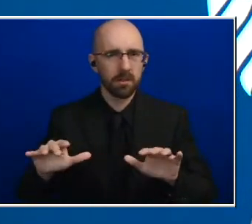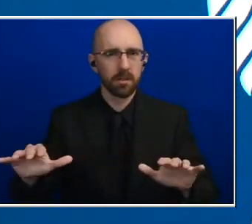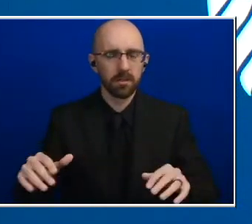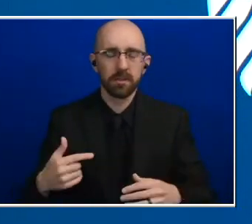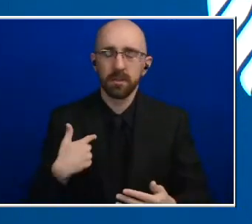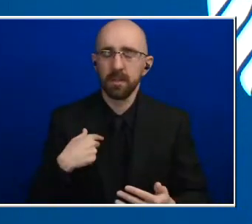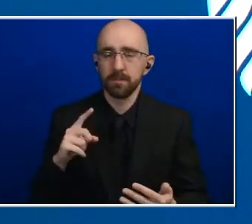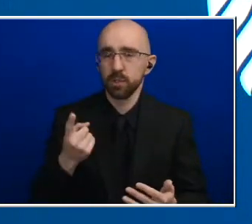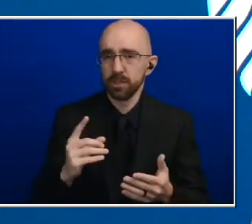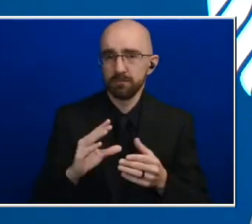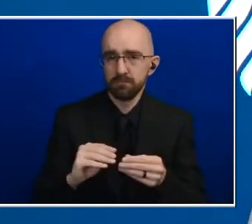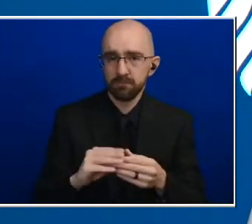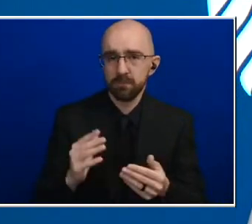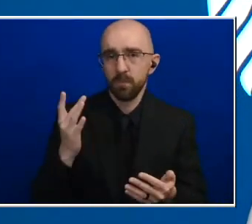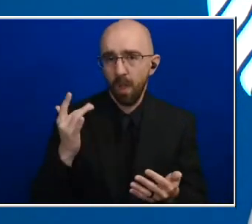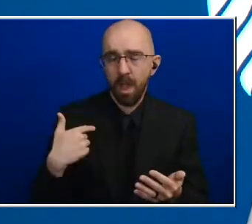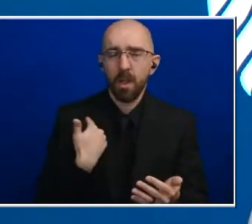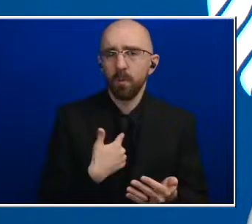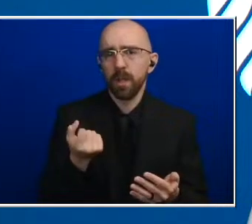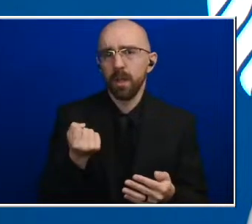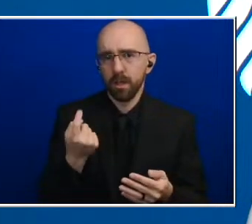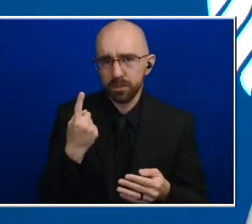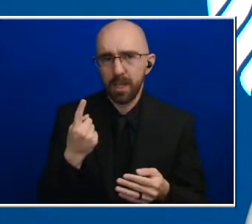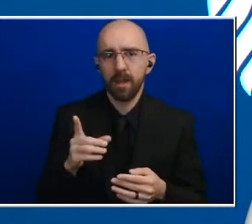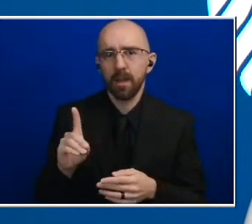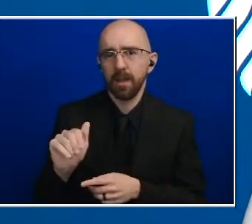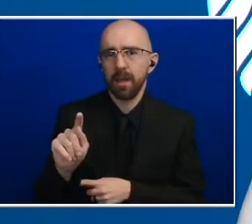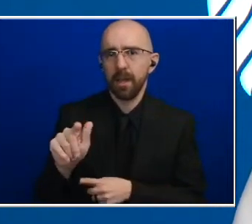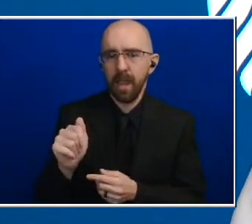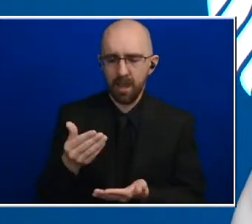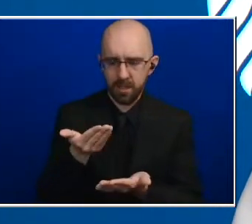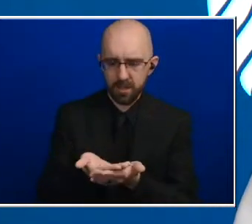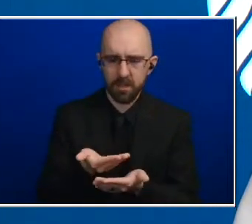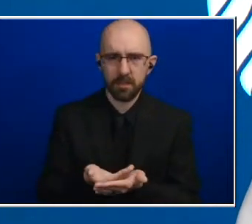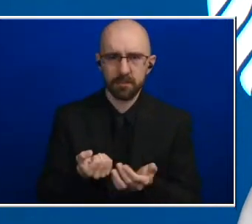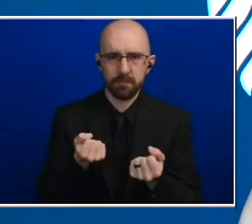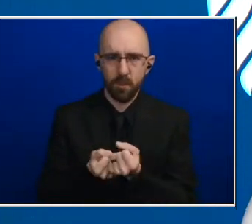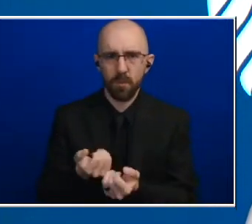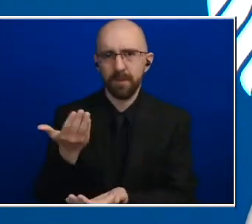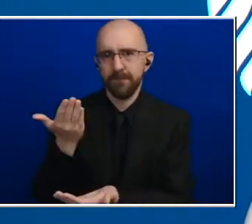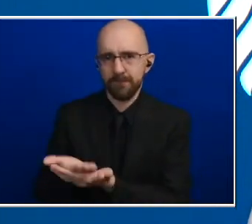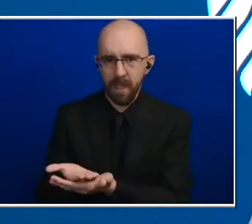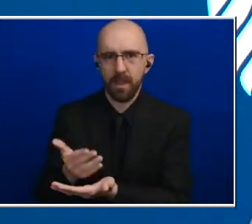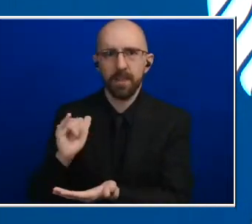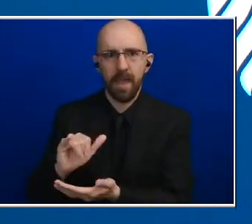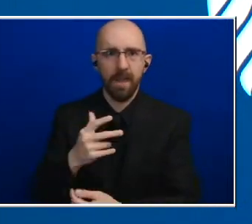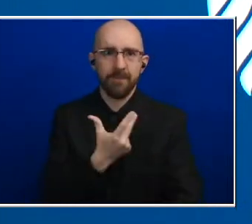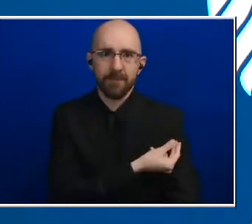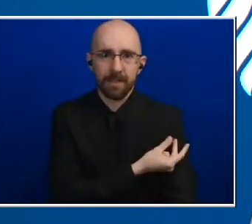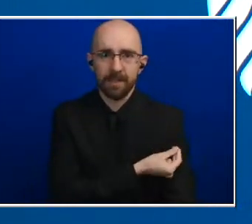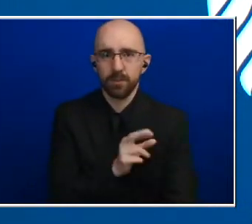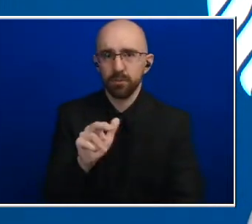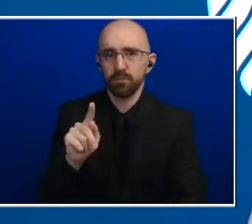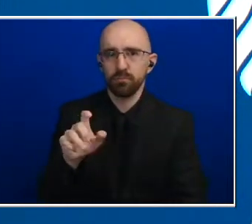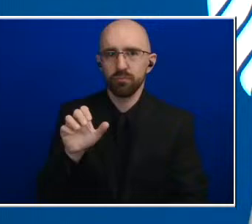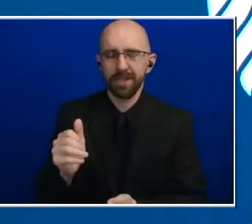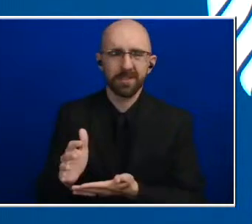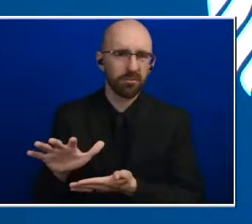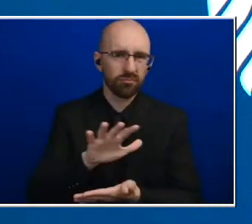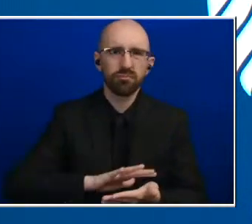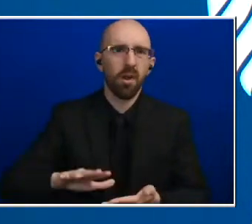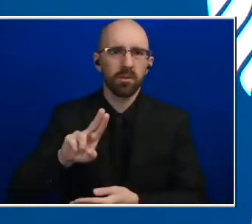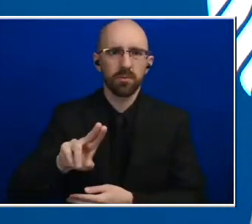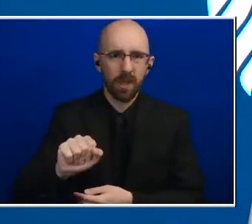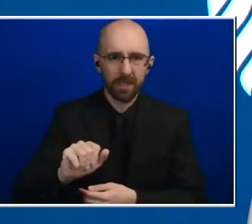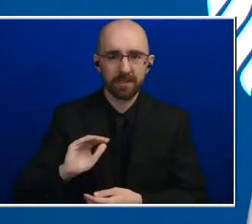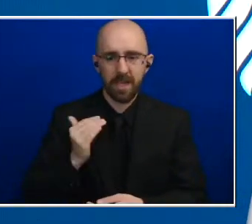because we understand the data that supports the fact that vaccination rates across our country, and especially in our local